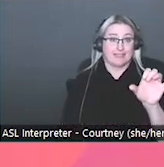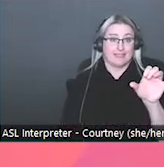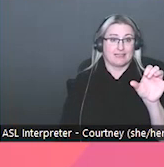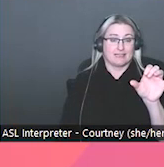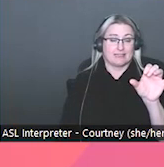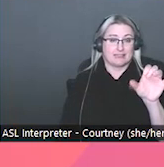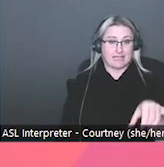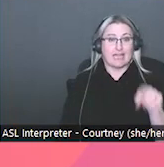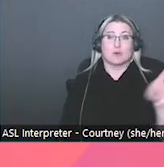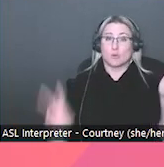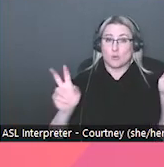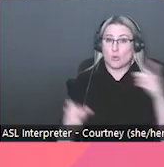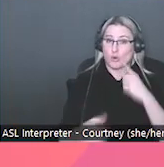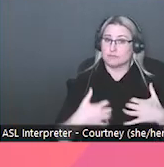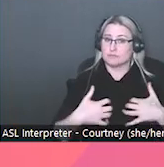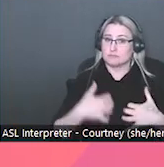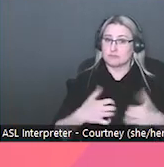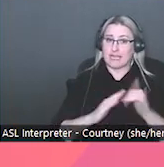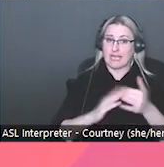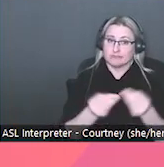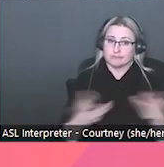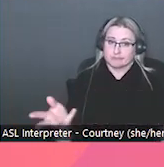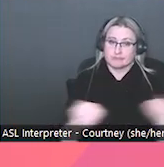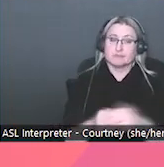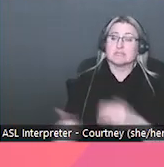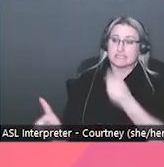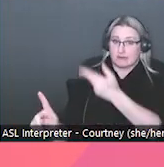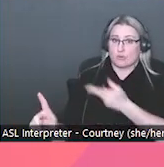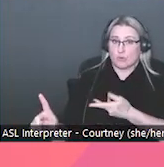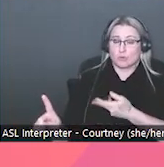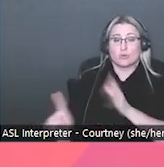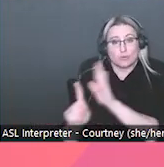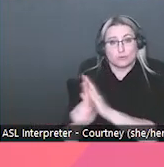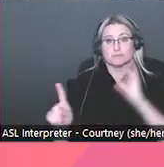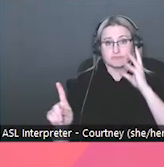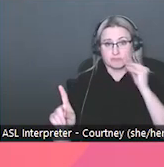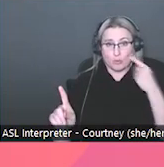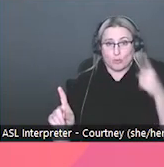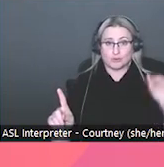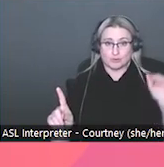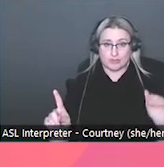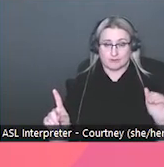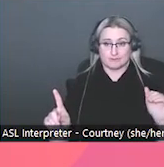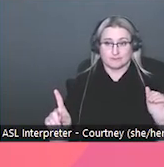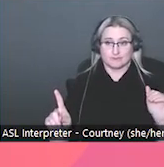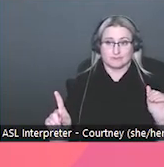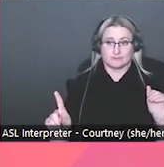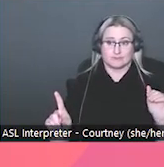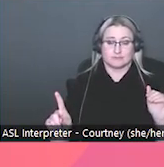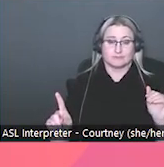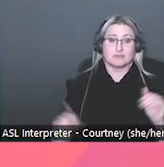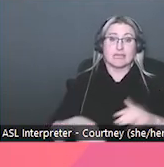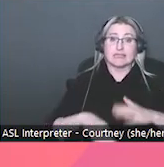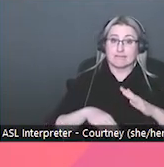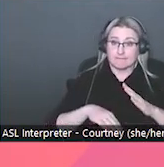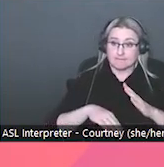difficult quote to share, but Jane shared with me how her experience as a child and the advice her doctor gave her